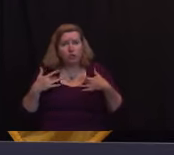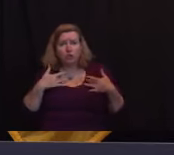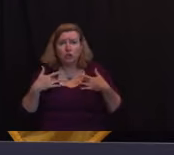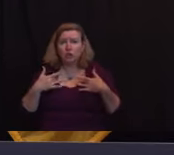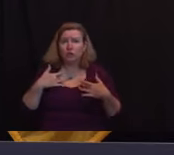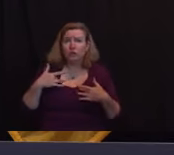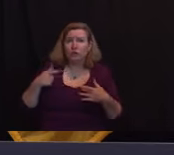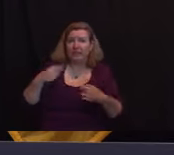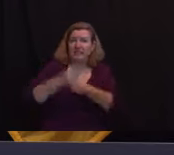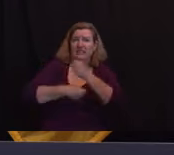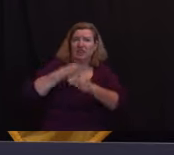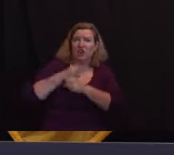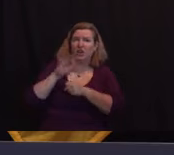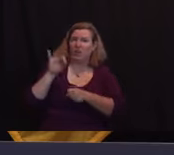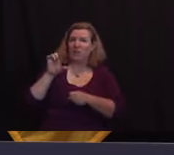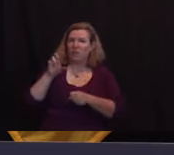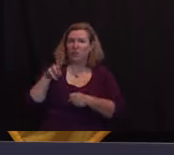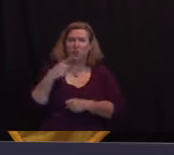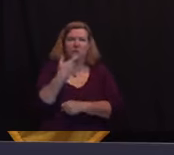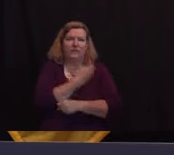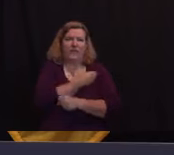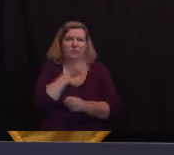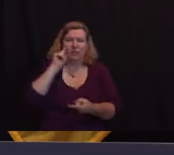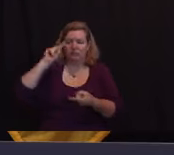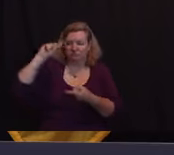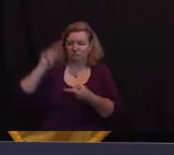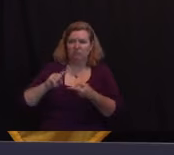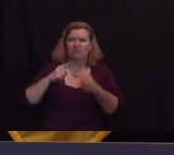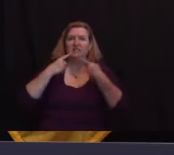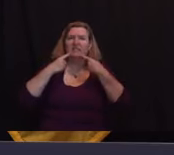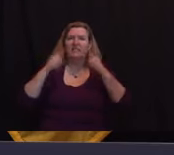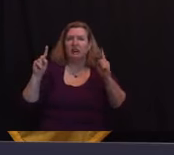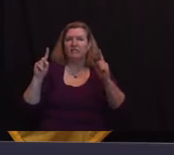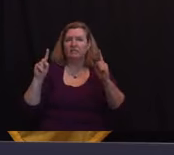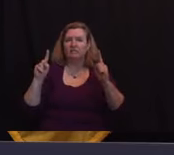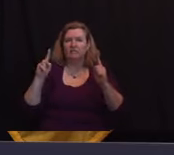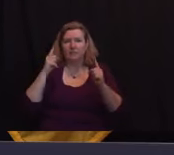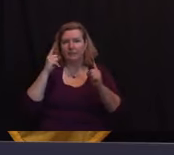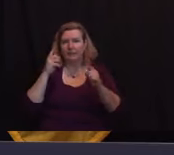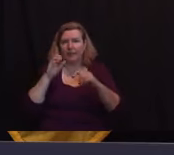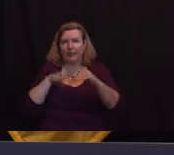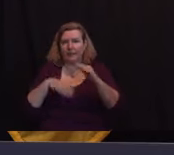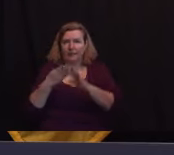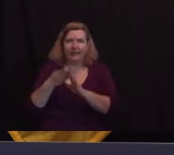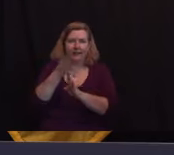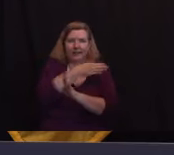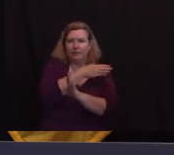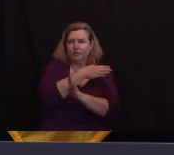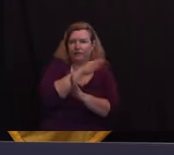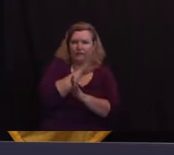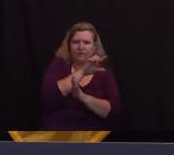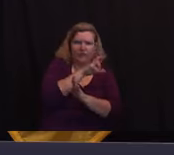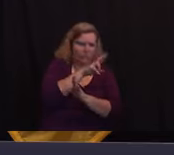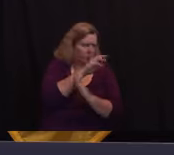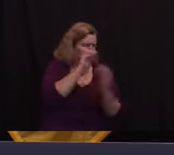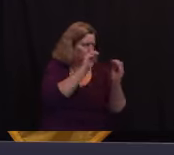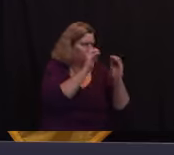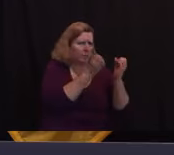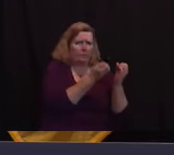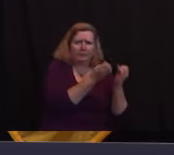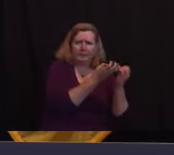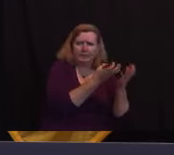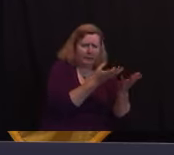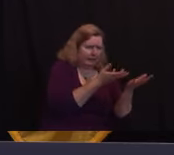vaccine may be less effective because there was so little flu circulating last year, and is that something you're concerned about? For Colonel